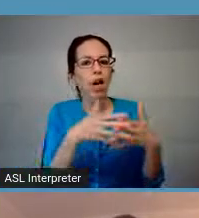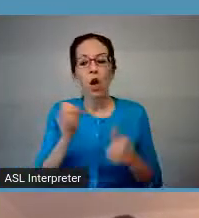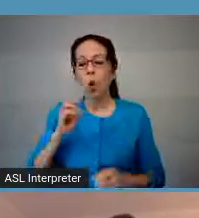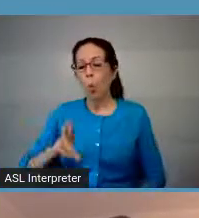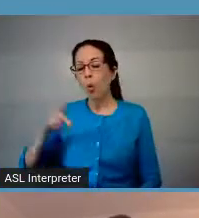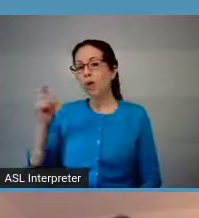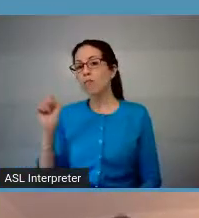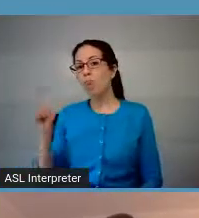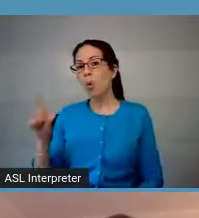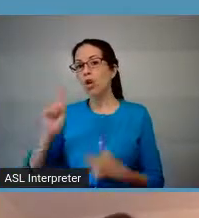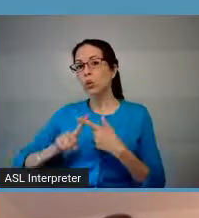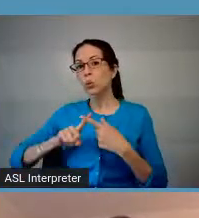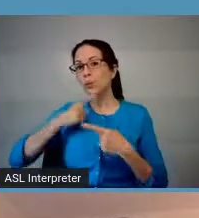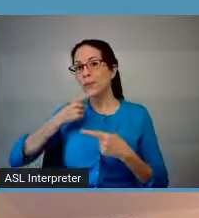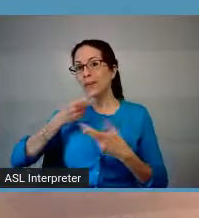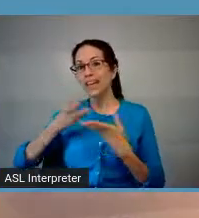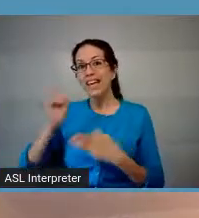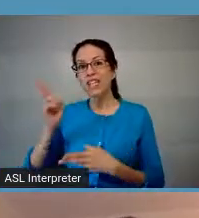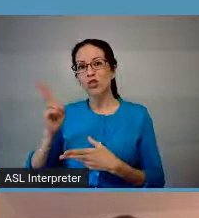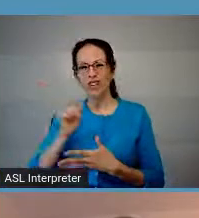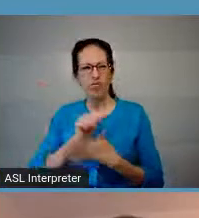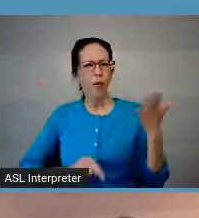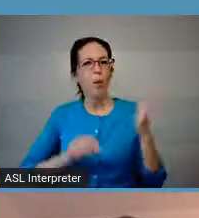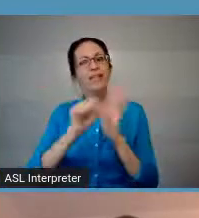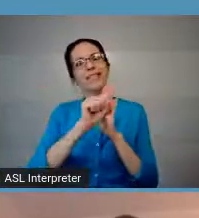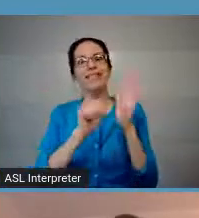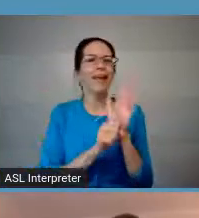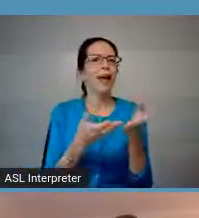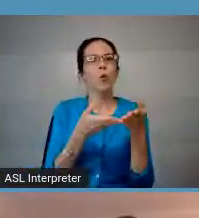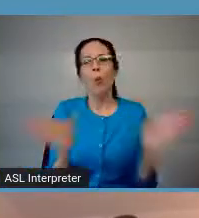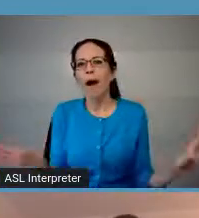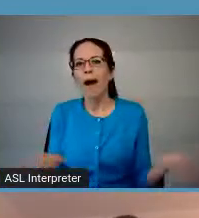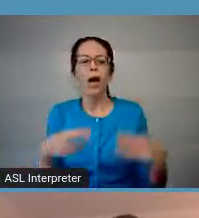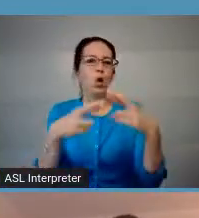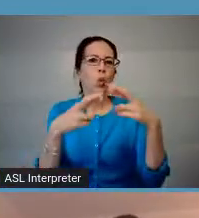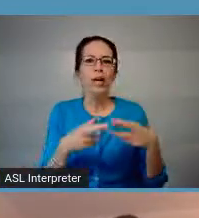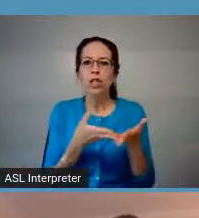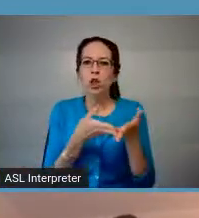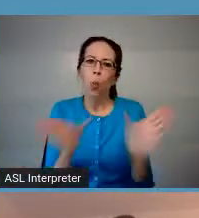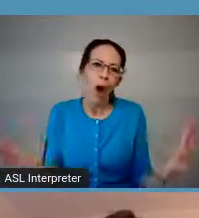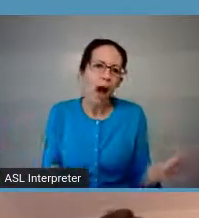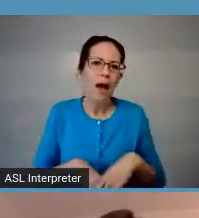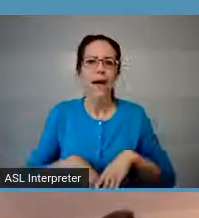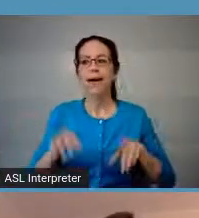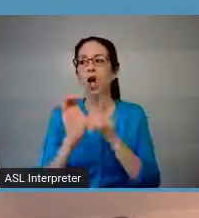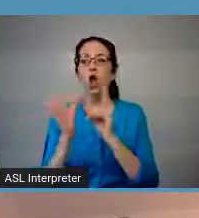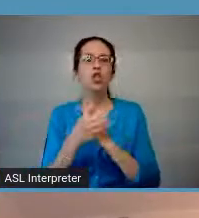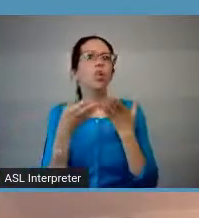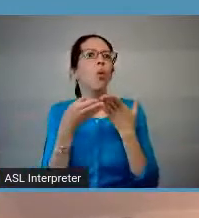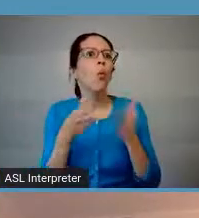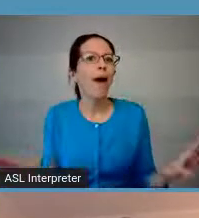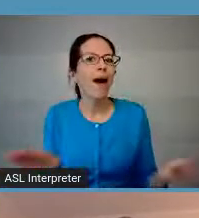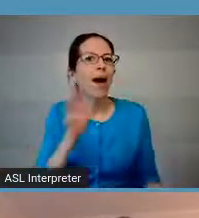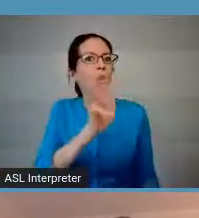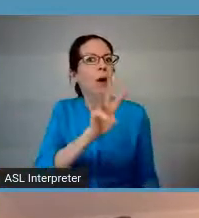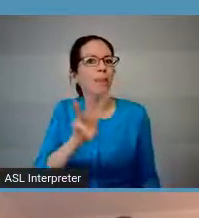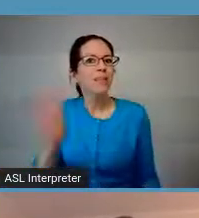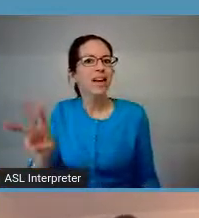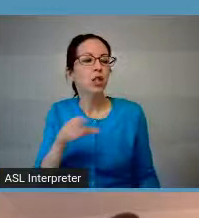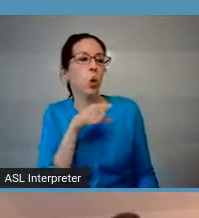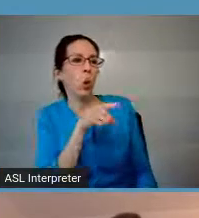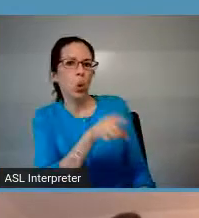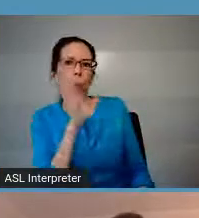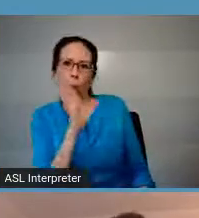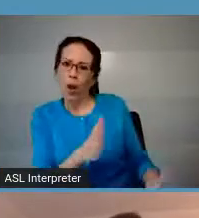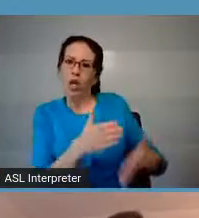of those sites that tends to be kind of statewide or region-wide or culture-wide, where you can share some things from your collection to